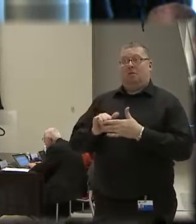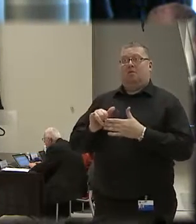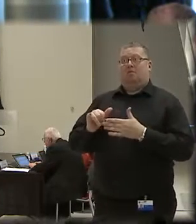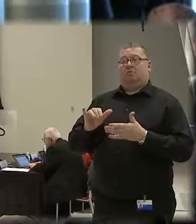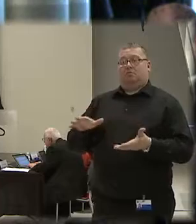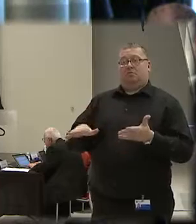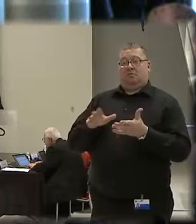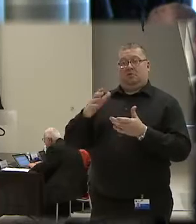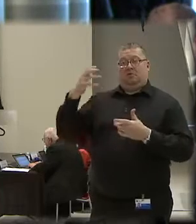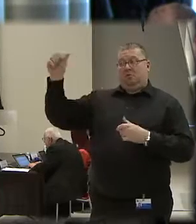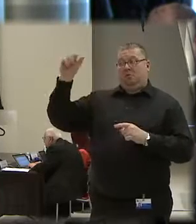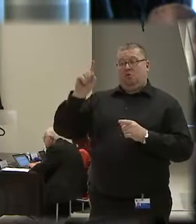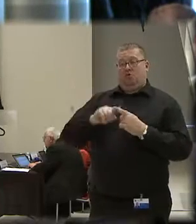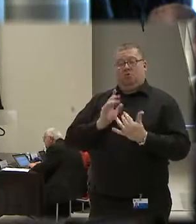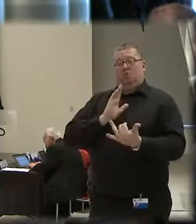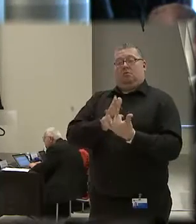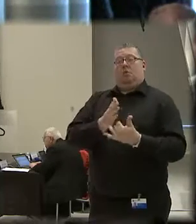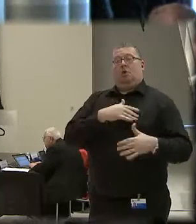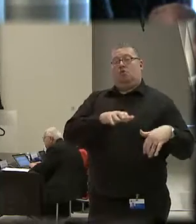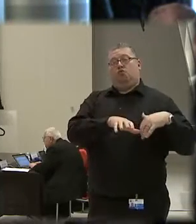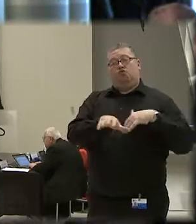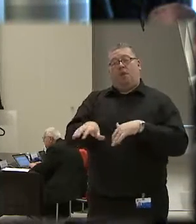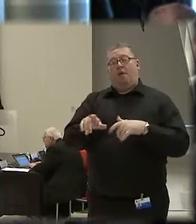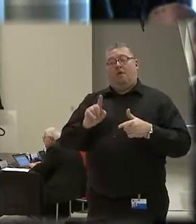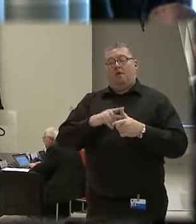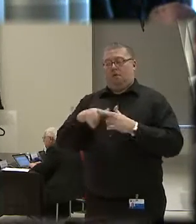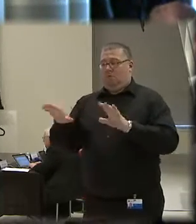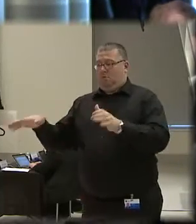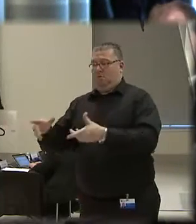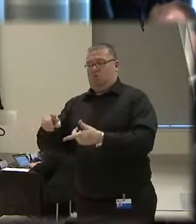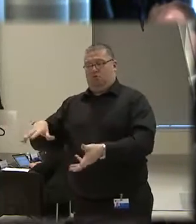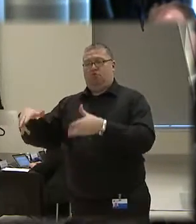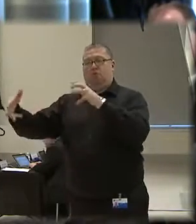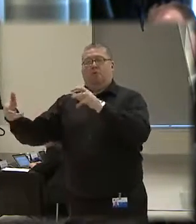disrupt traffic, only to regroup